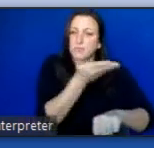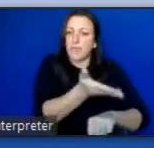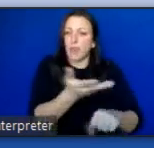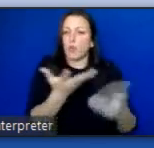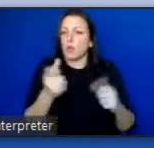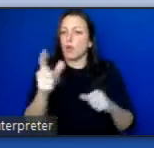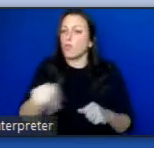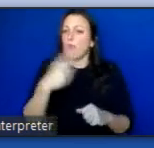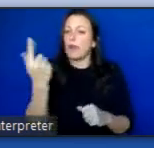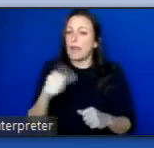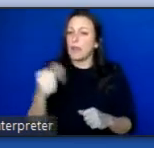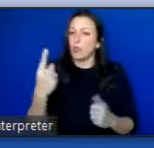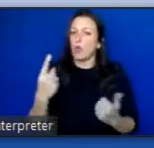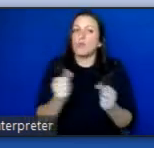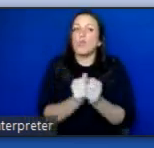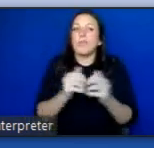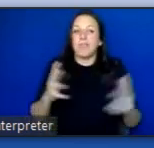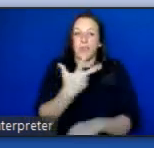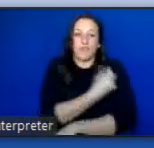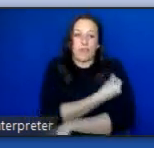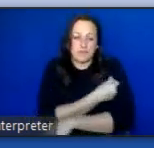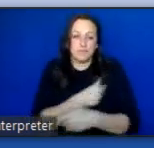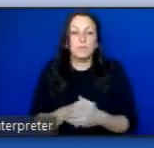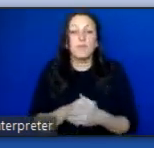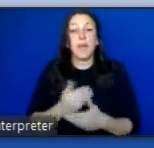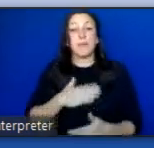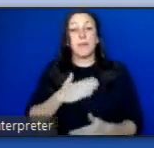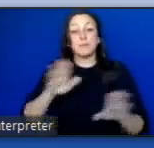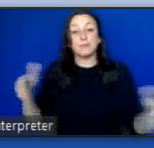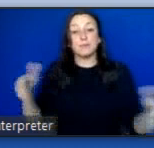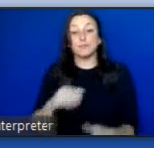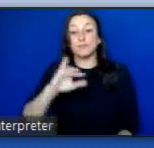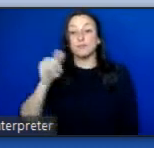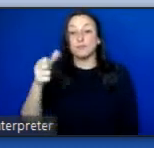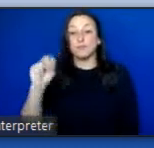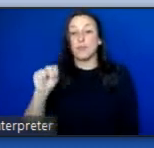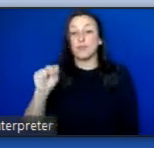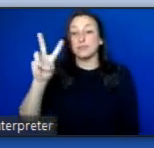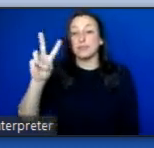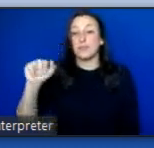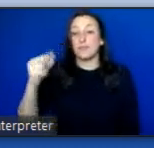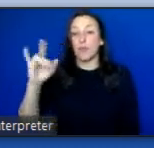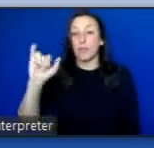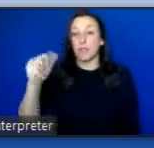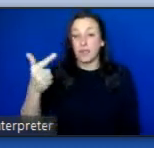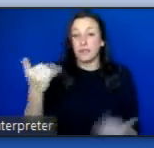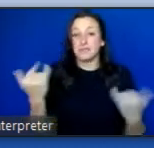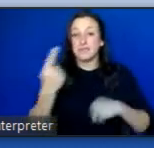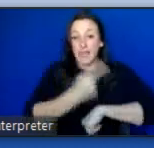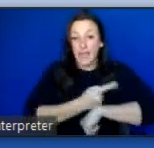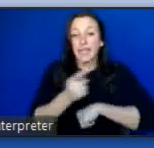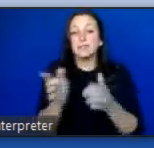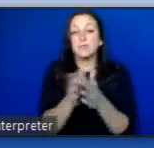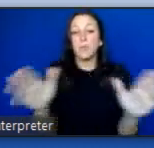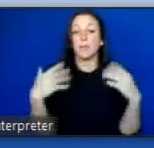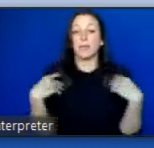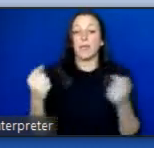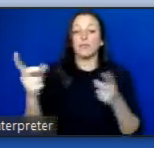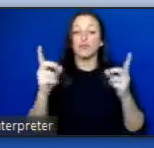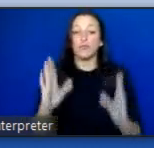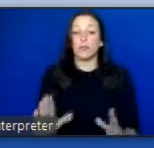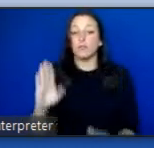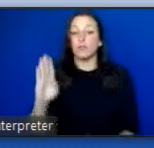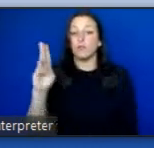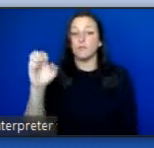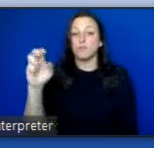So I'm so pleased to introduce Jason Valling today. He's the Public Health Director of Broomfield County Public Health and Environment